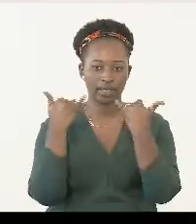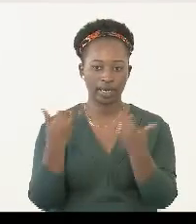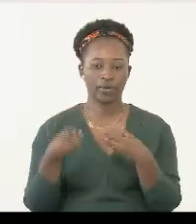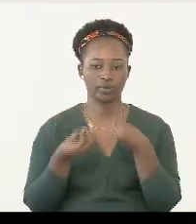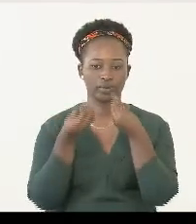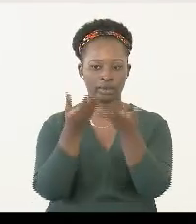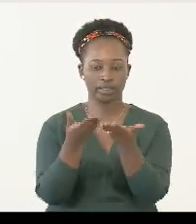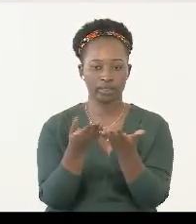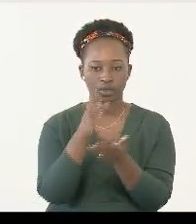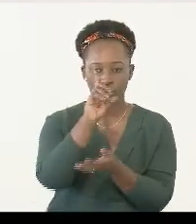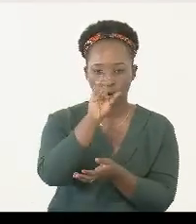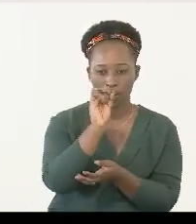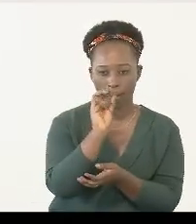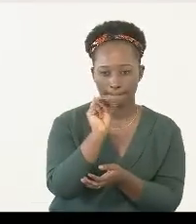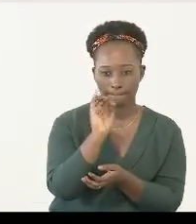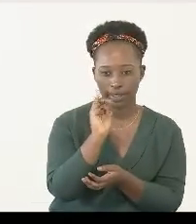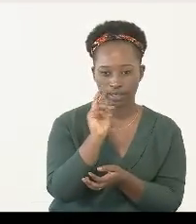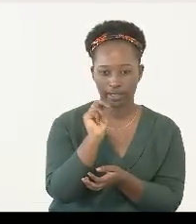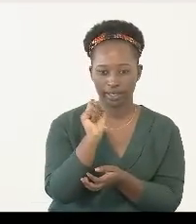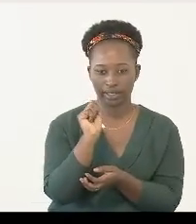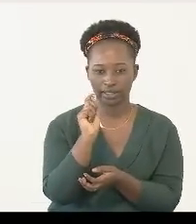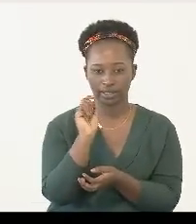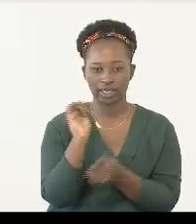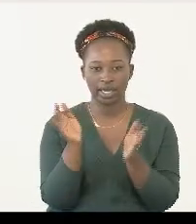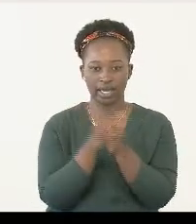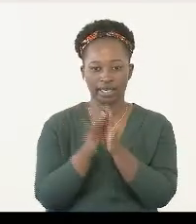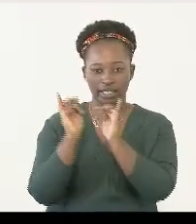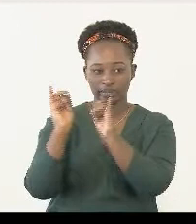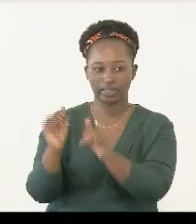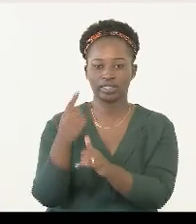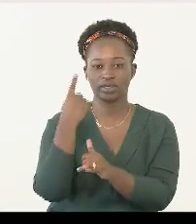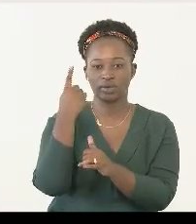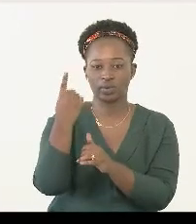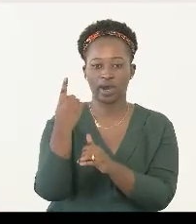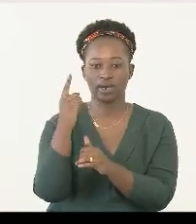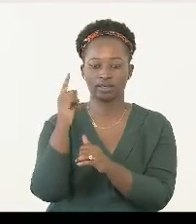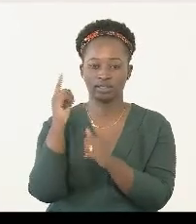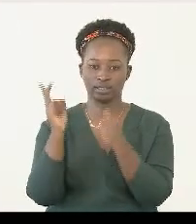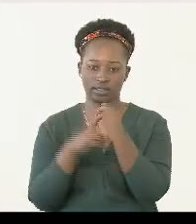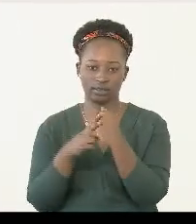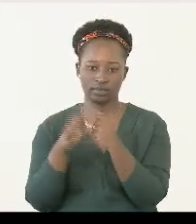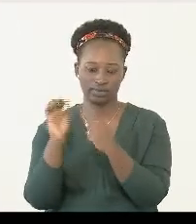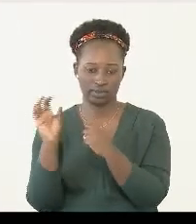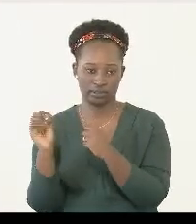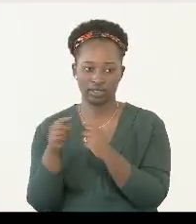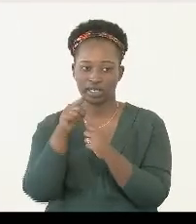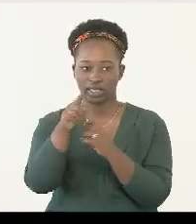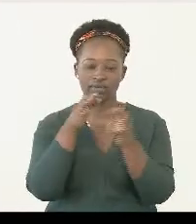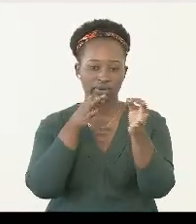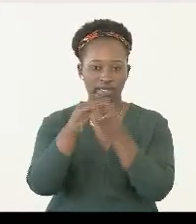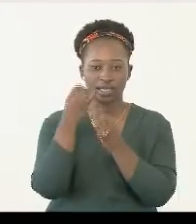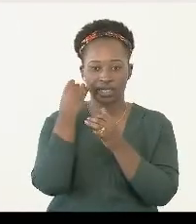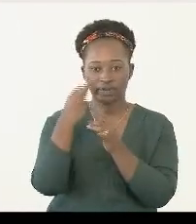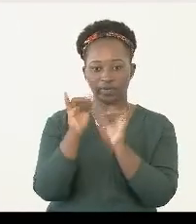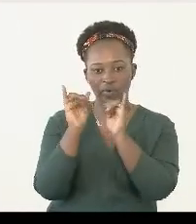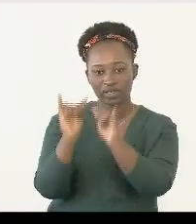dominating and keeps it at a density of 1.7, which means that if we constantly